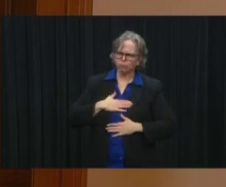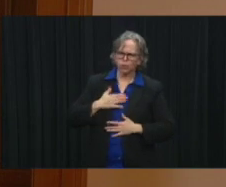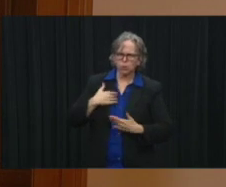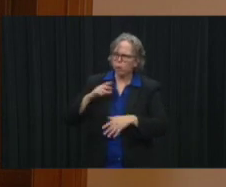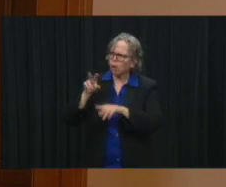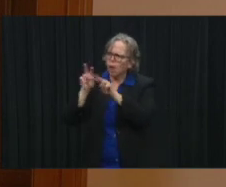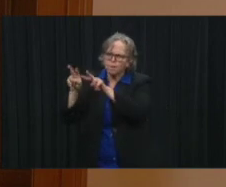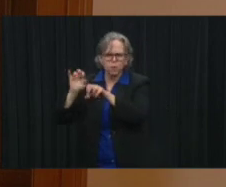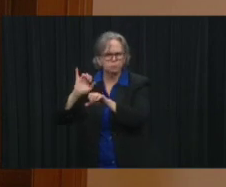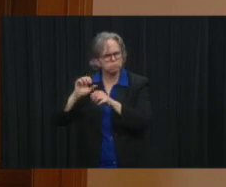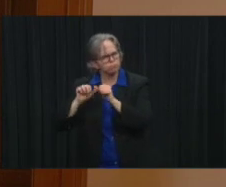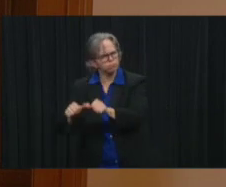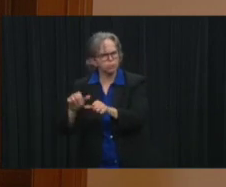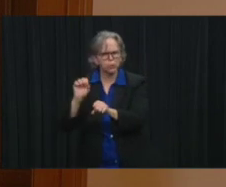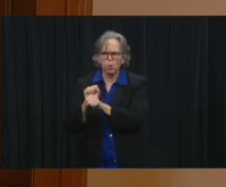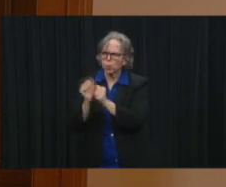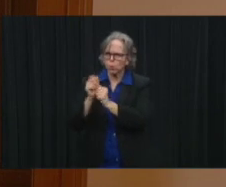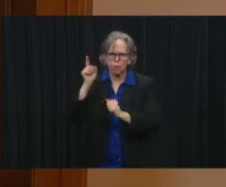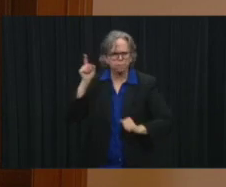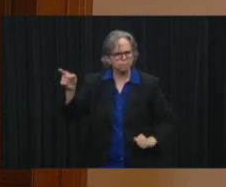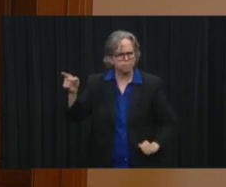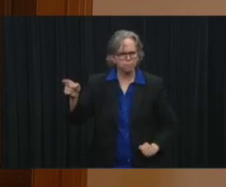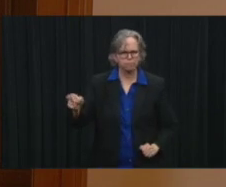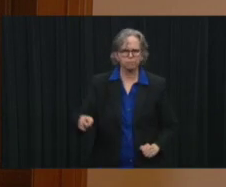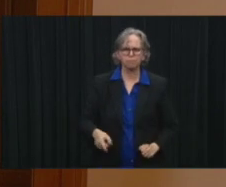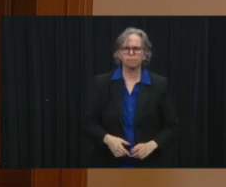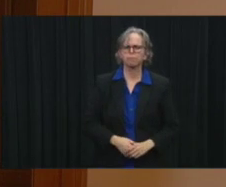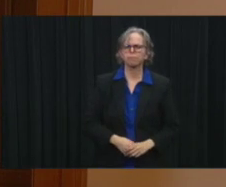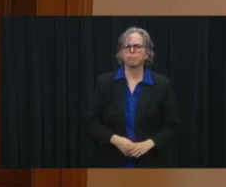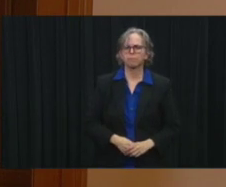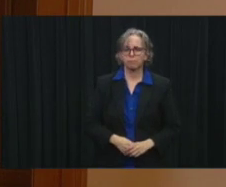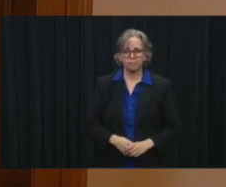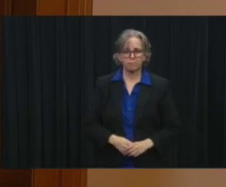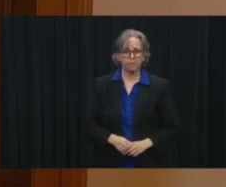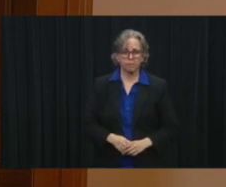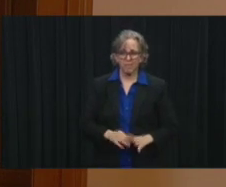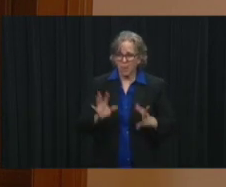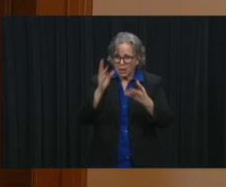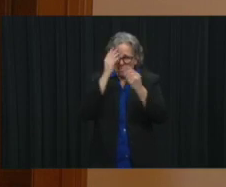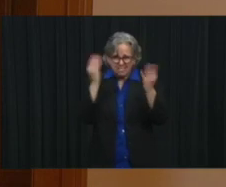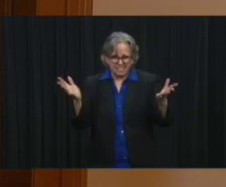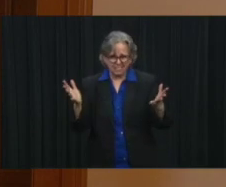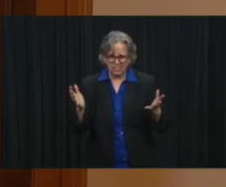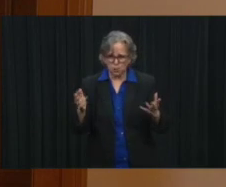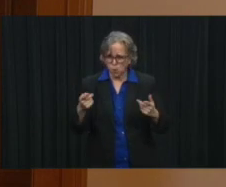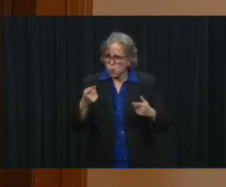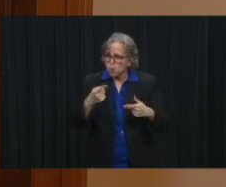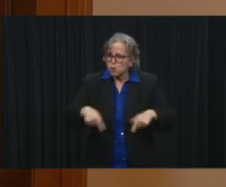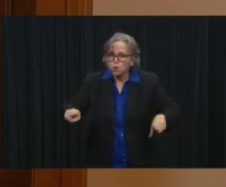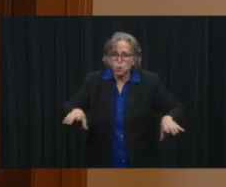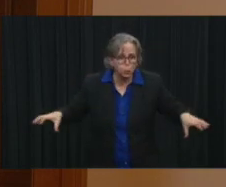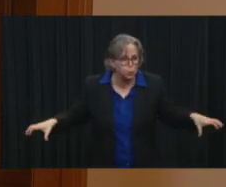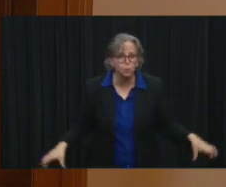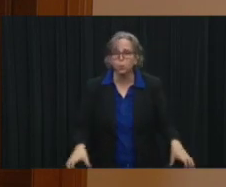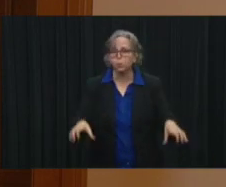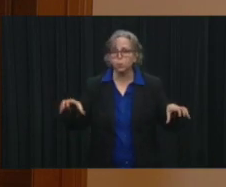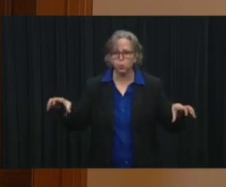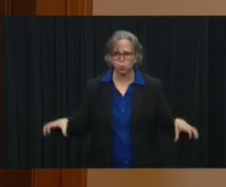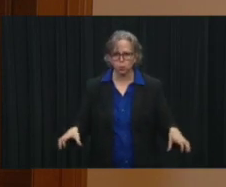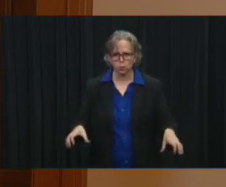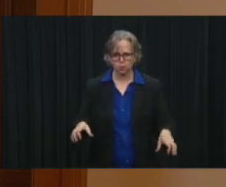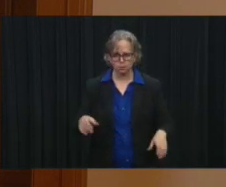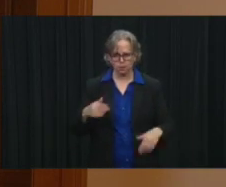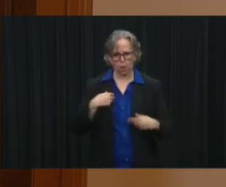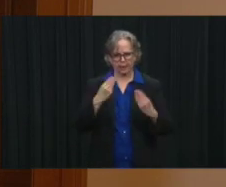you to know that everything you are doing, the governor said it's two sides of this. More than ever, folks, batten down the